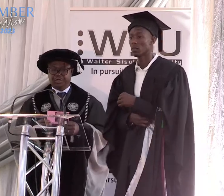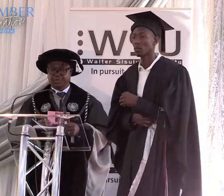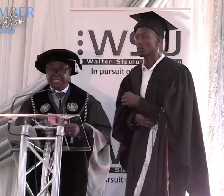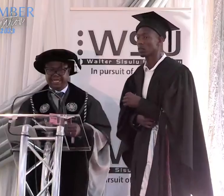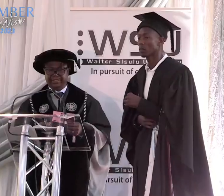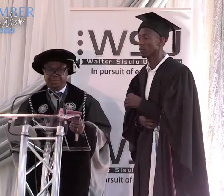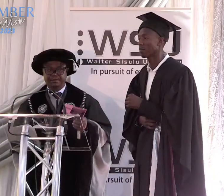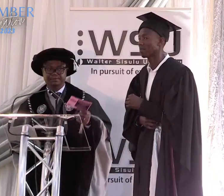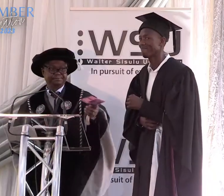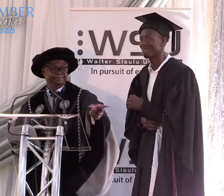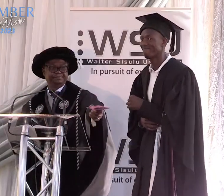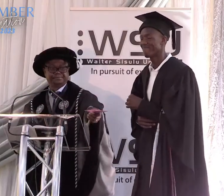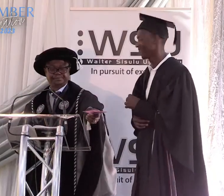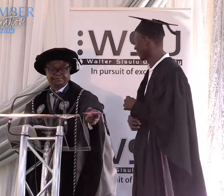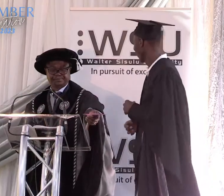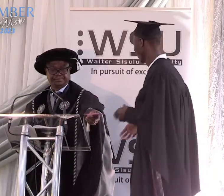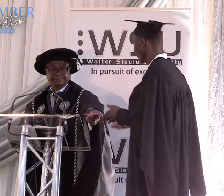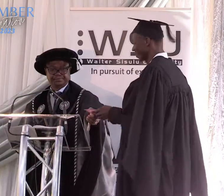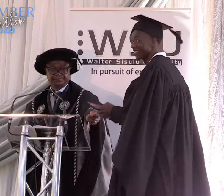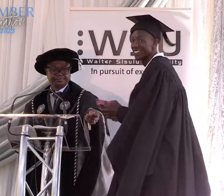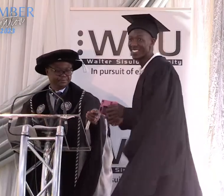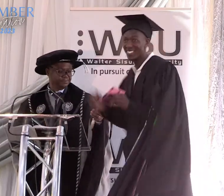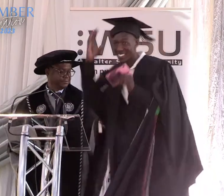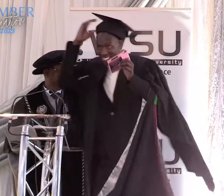Dingiswayo Luthando.